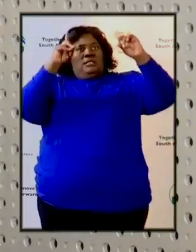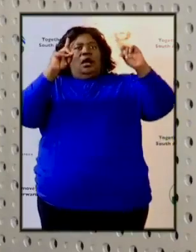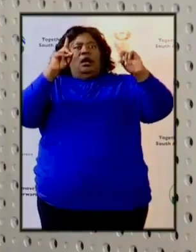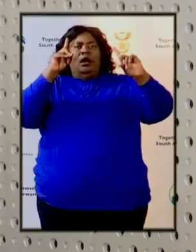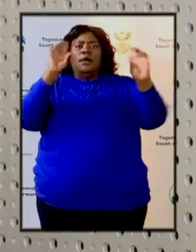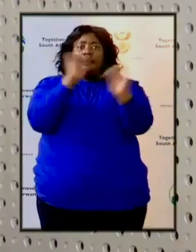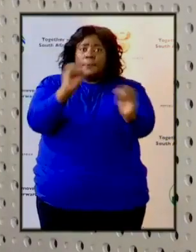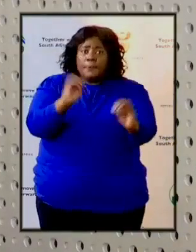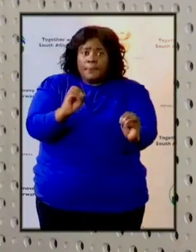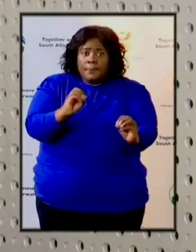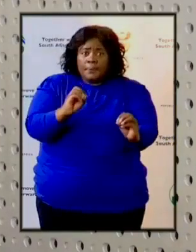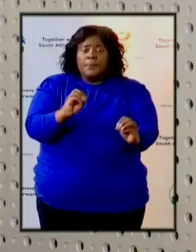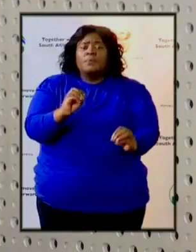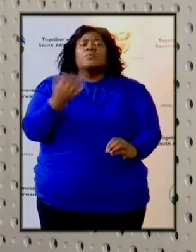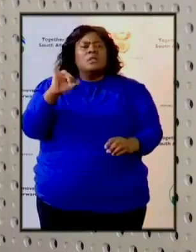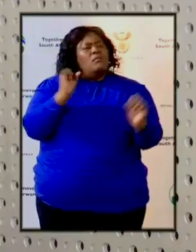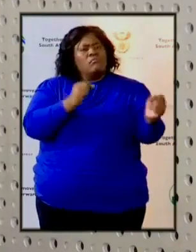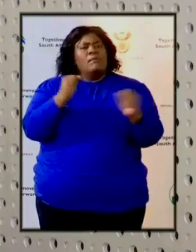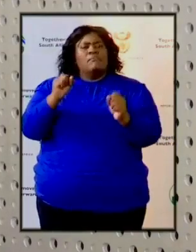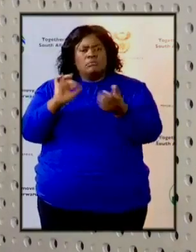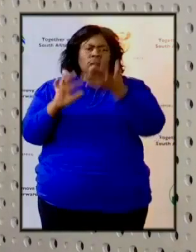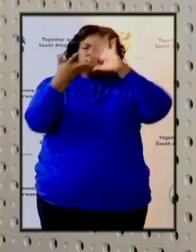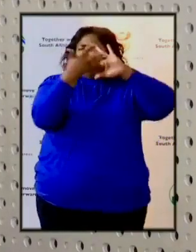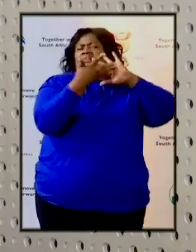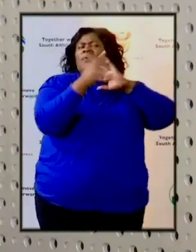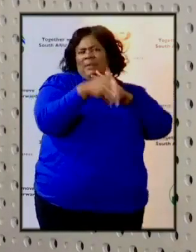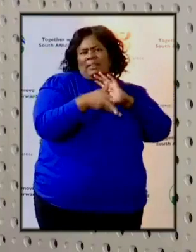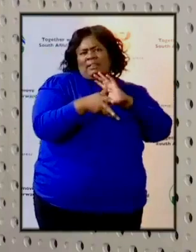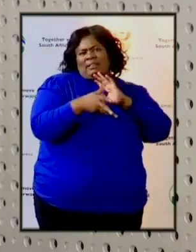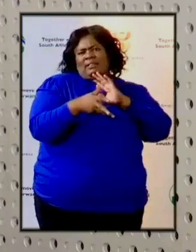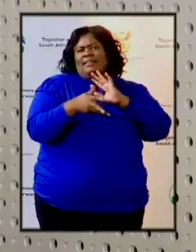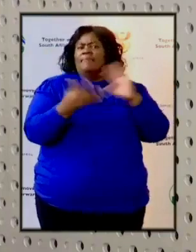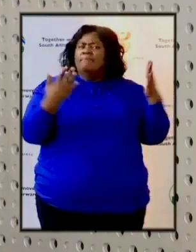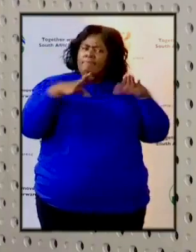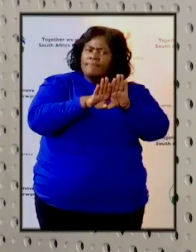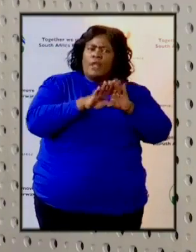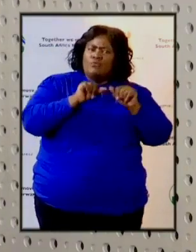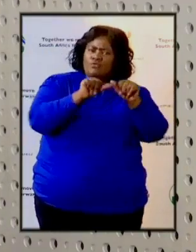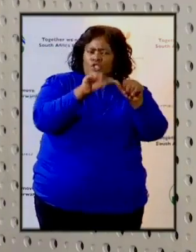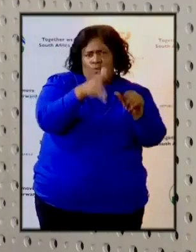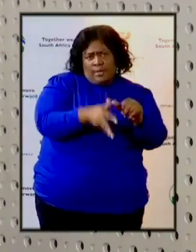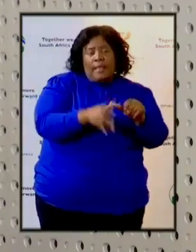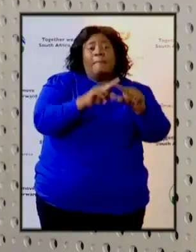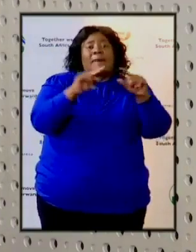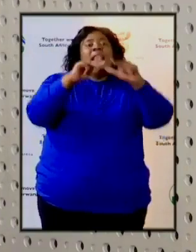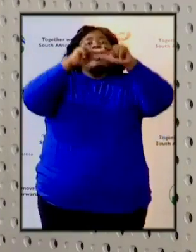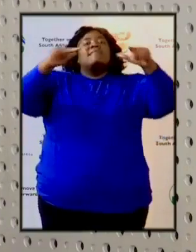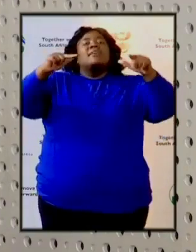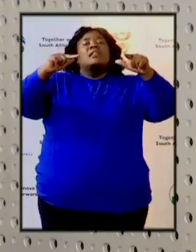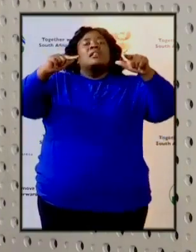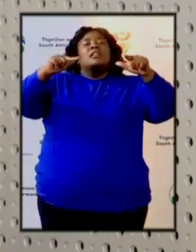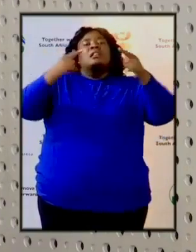will still be under state of disaster, we'll still be under lockdown, but of course the levels will